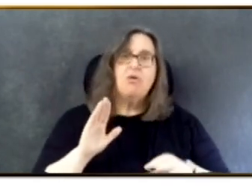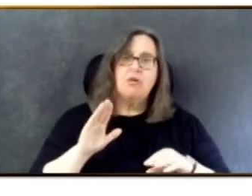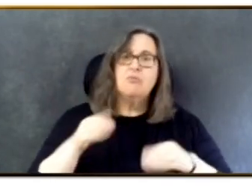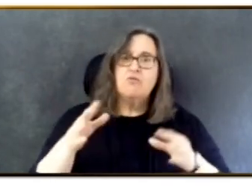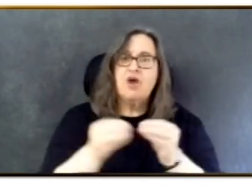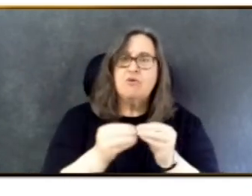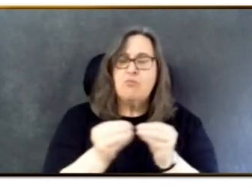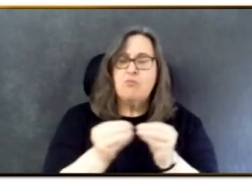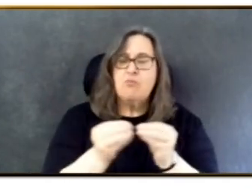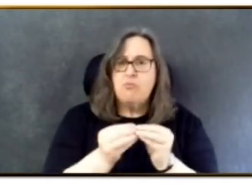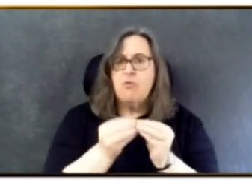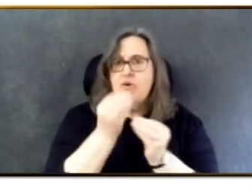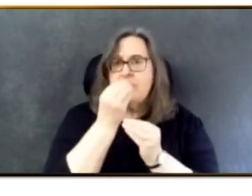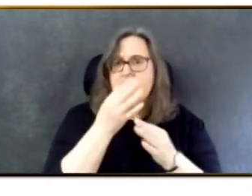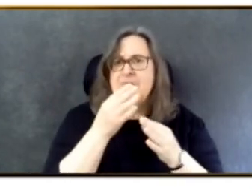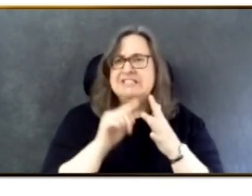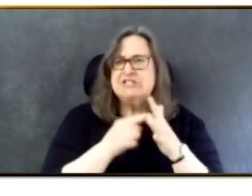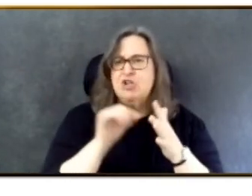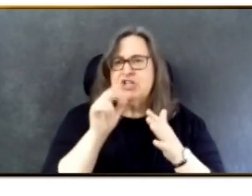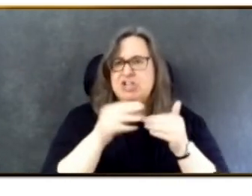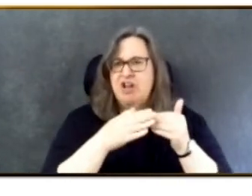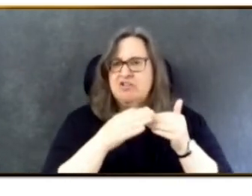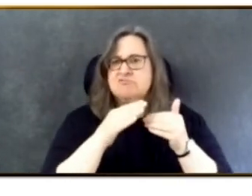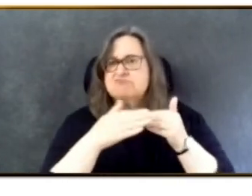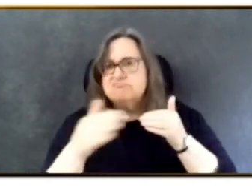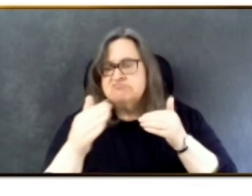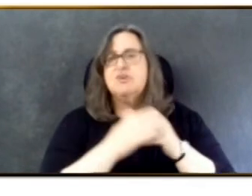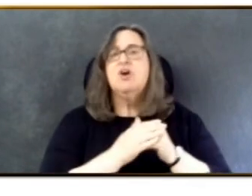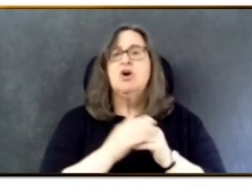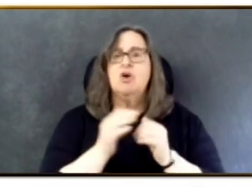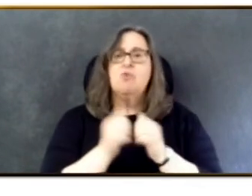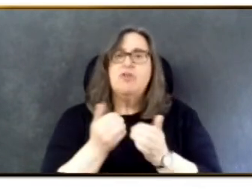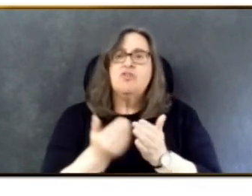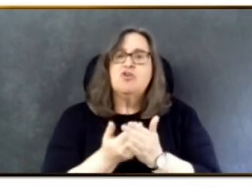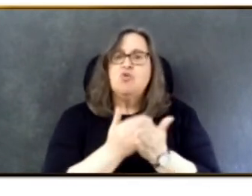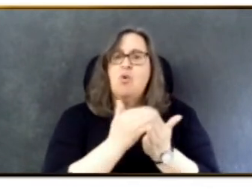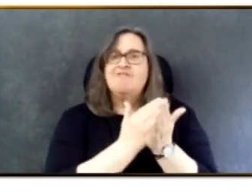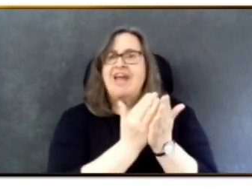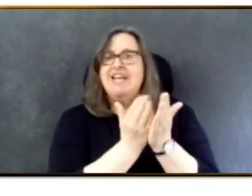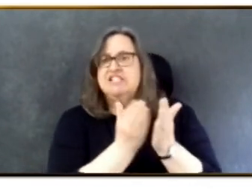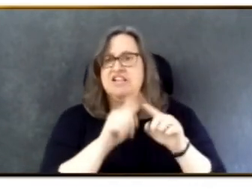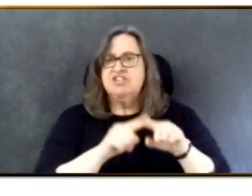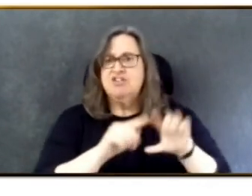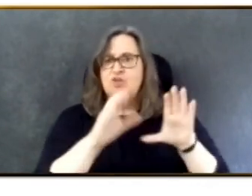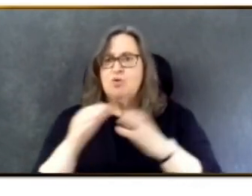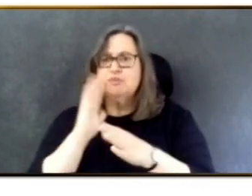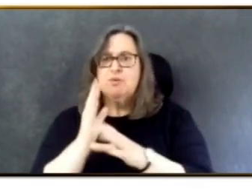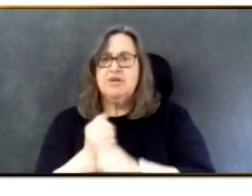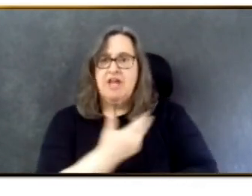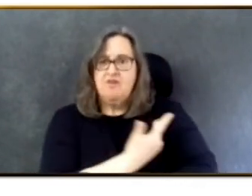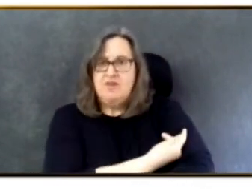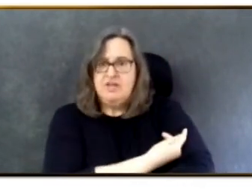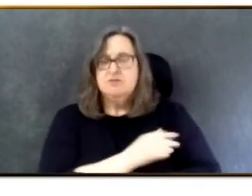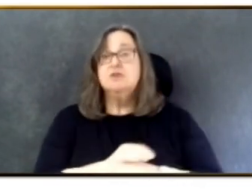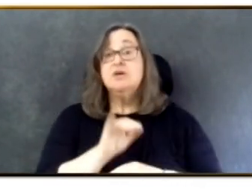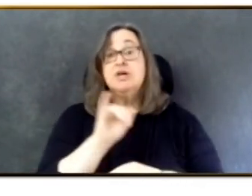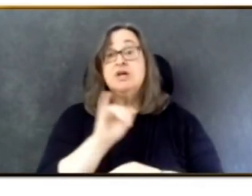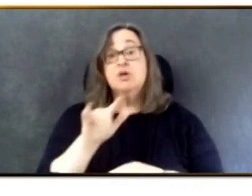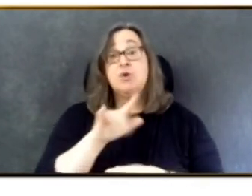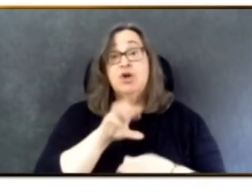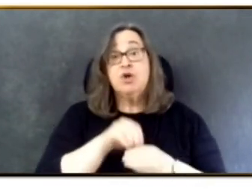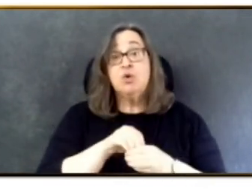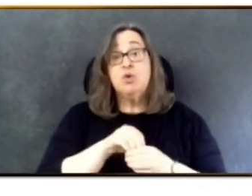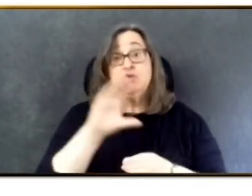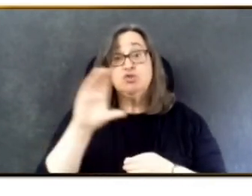phases will look like in Illinois. In the meantime, Illinois, including the city of Chicago,